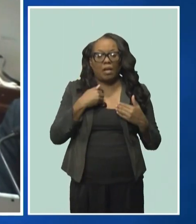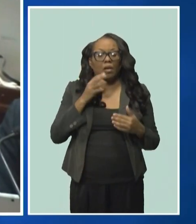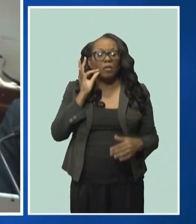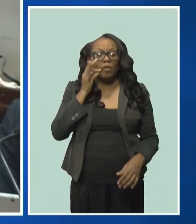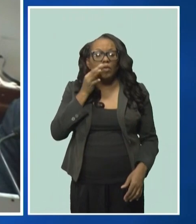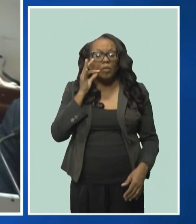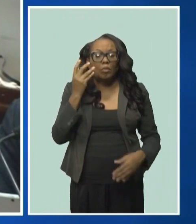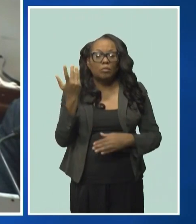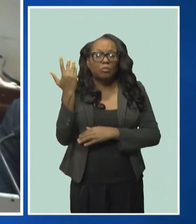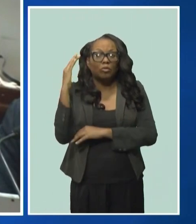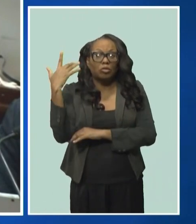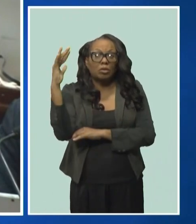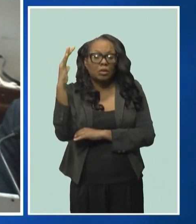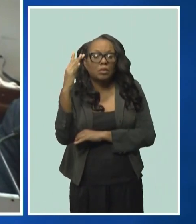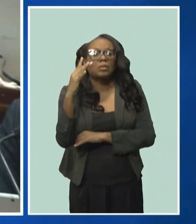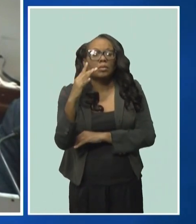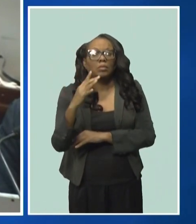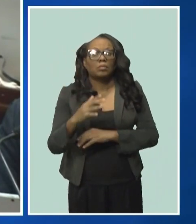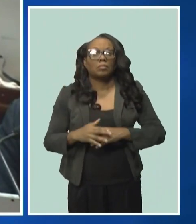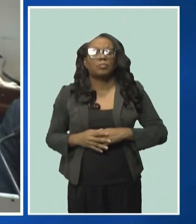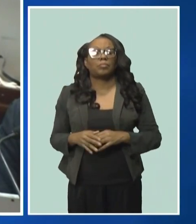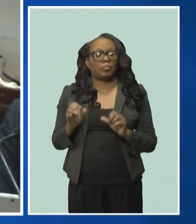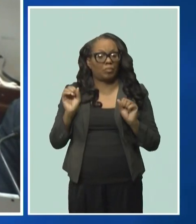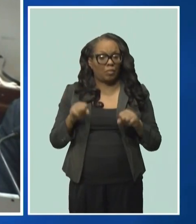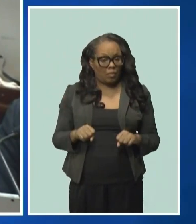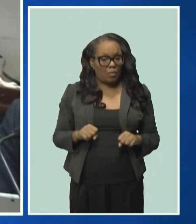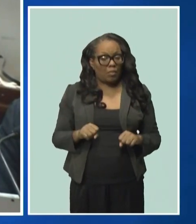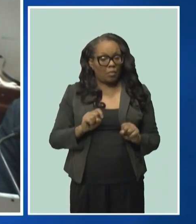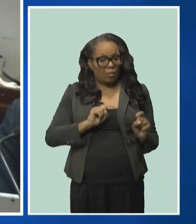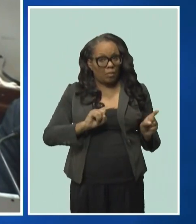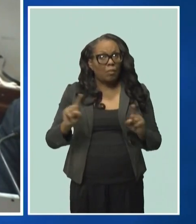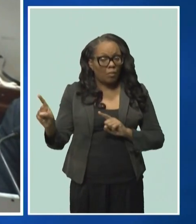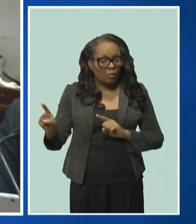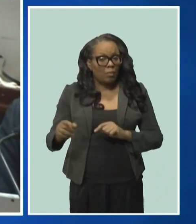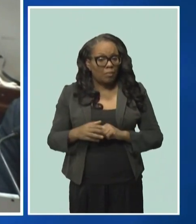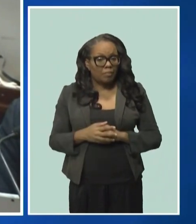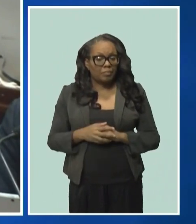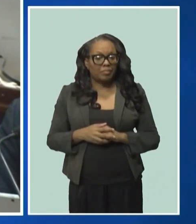orchards, etc., they will go in an organized fashion.